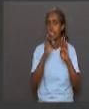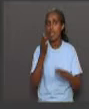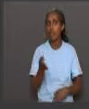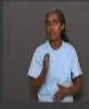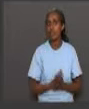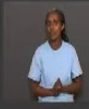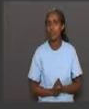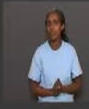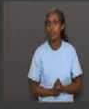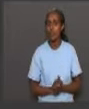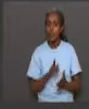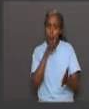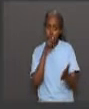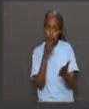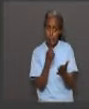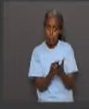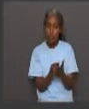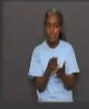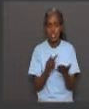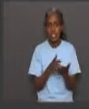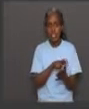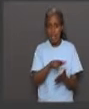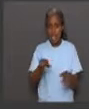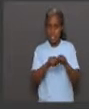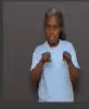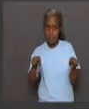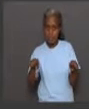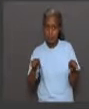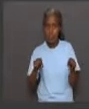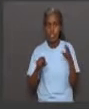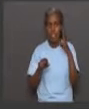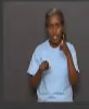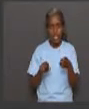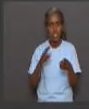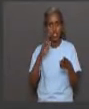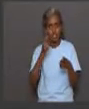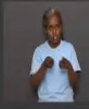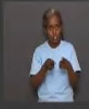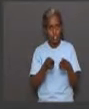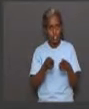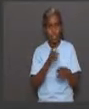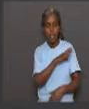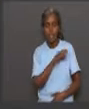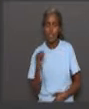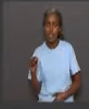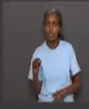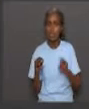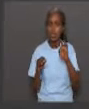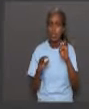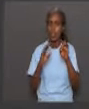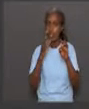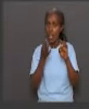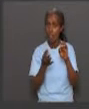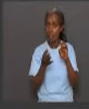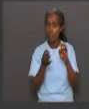BEF to prove that line segments HG and